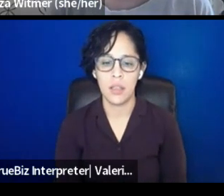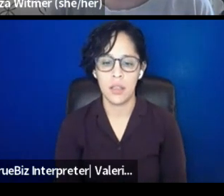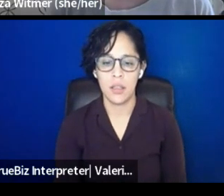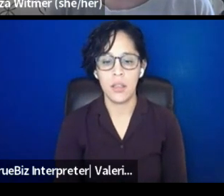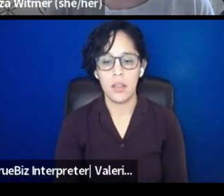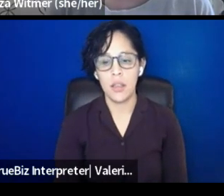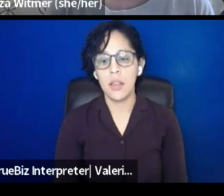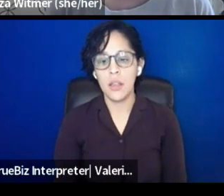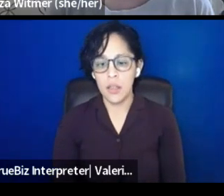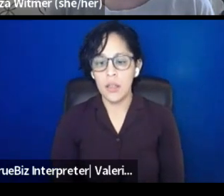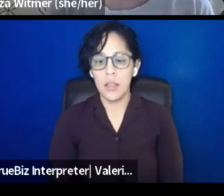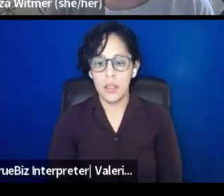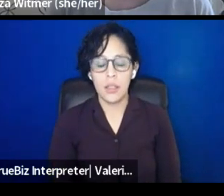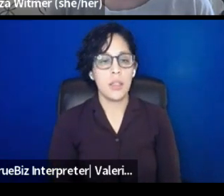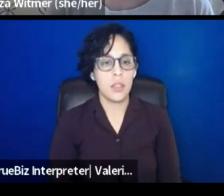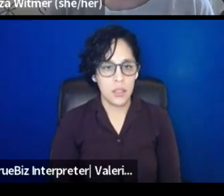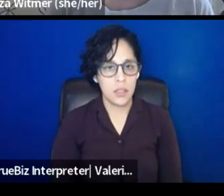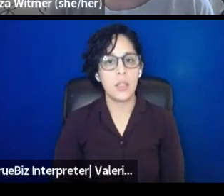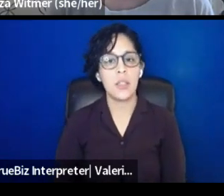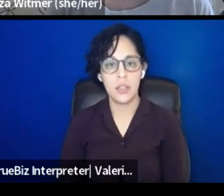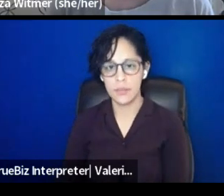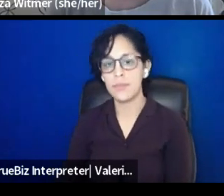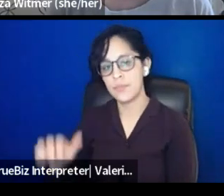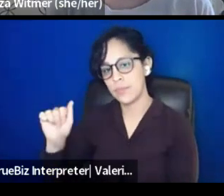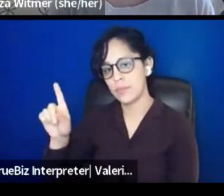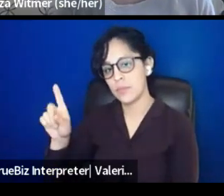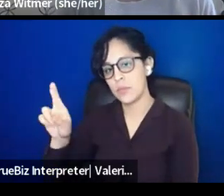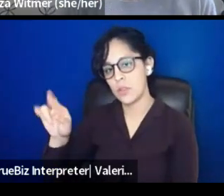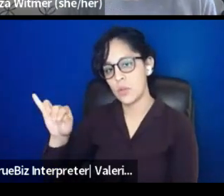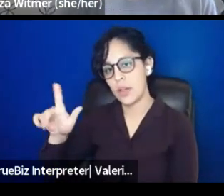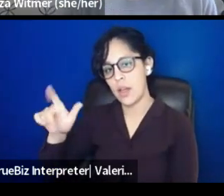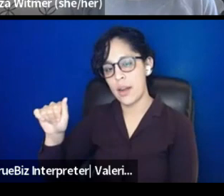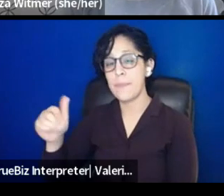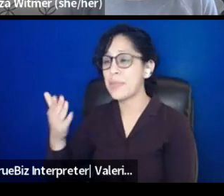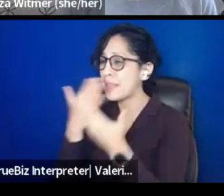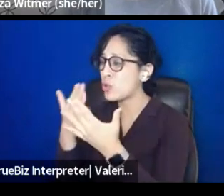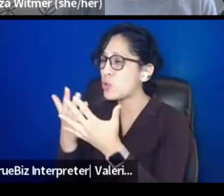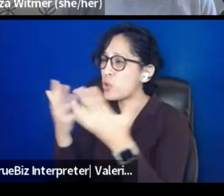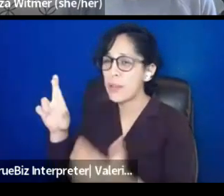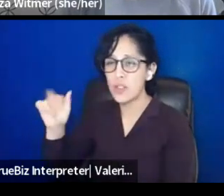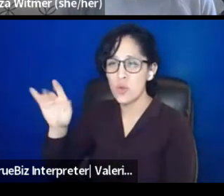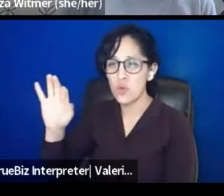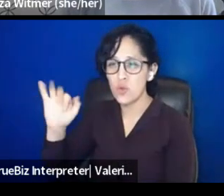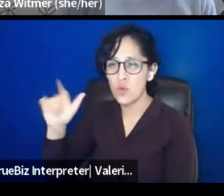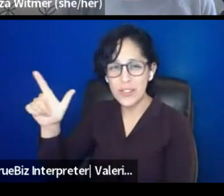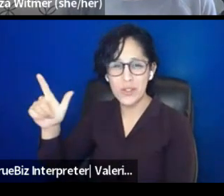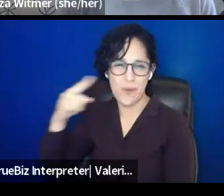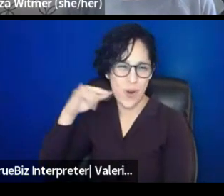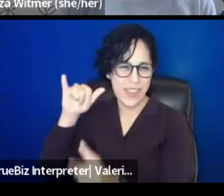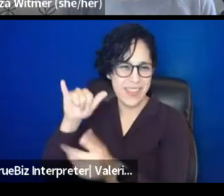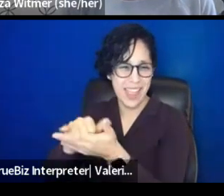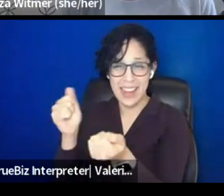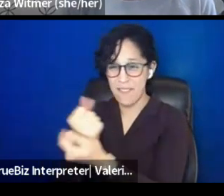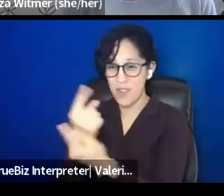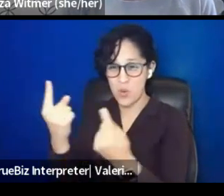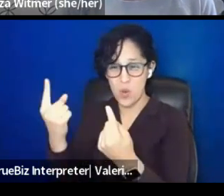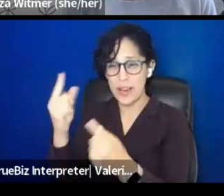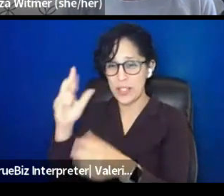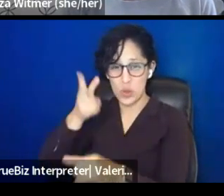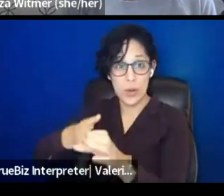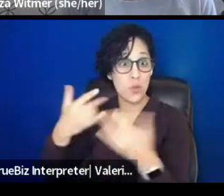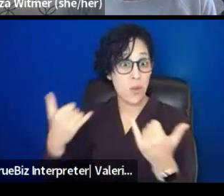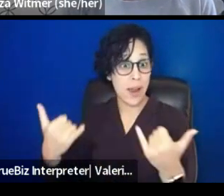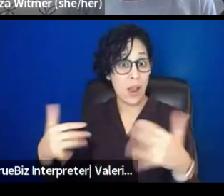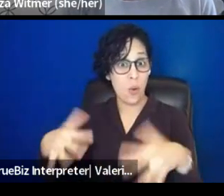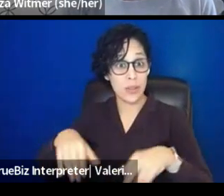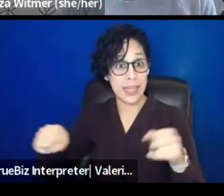Thank you so much, Rachel, for that, and for everyone joining us for this session. Right now, we're going to take a little